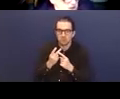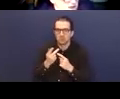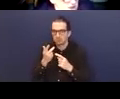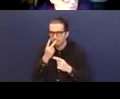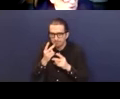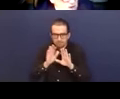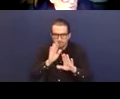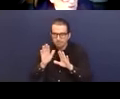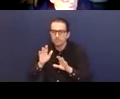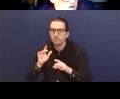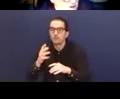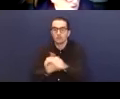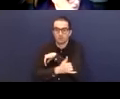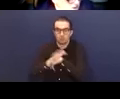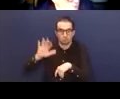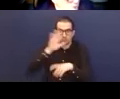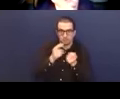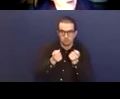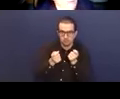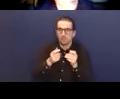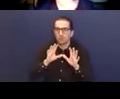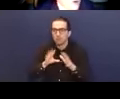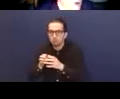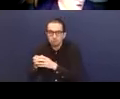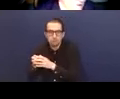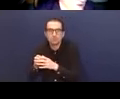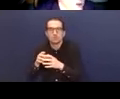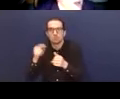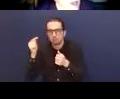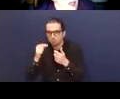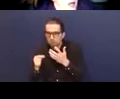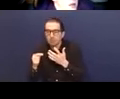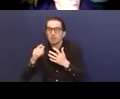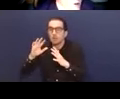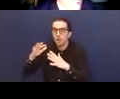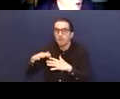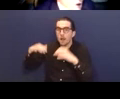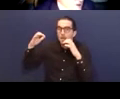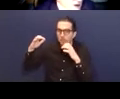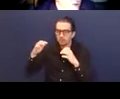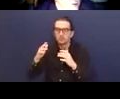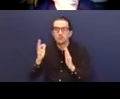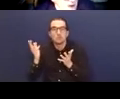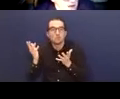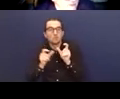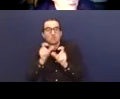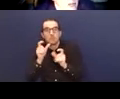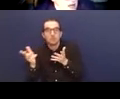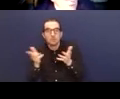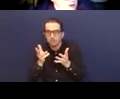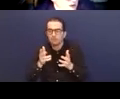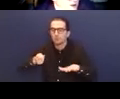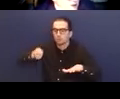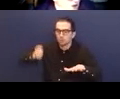sex, age, and persons with disabilities. So this will be quite an important factor. How many parliamentarians do we have?